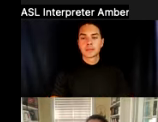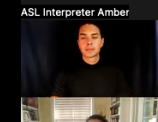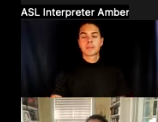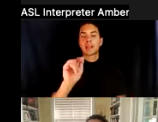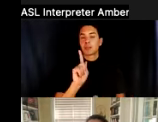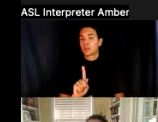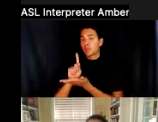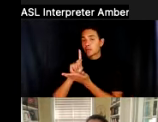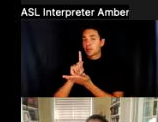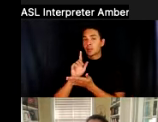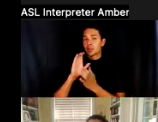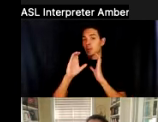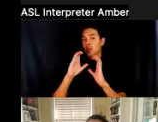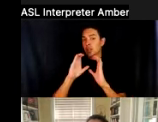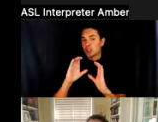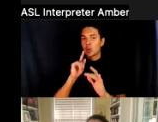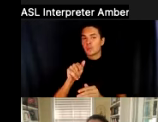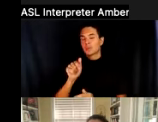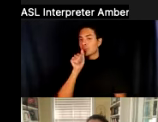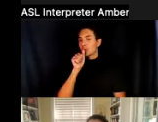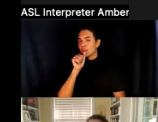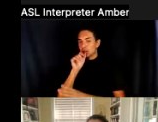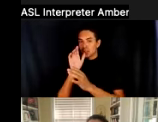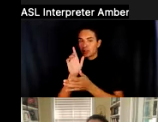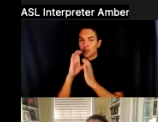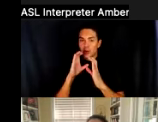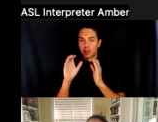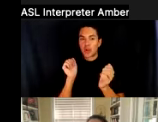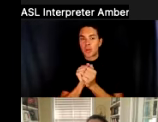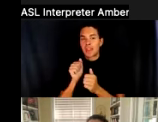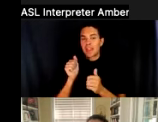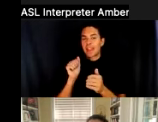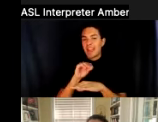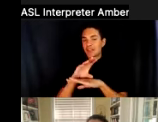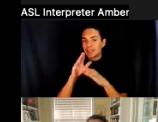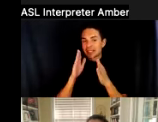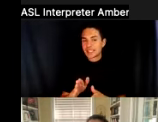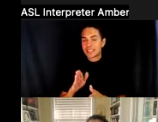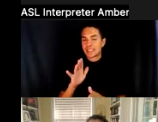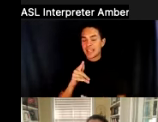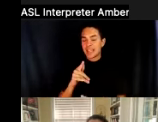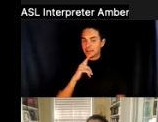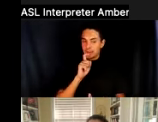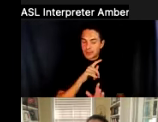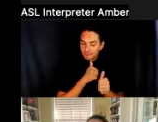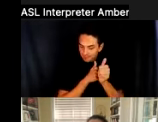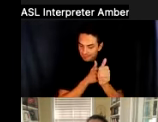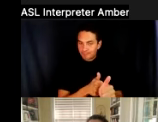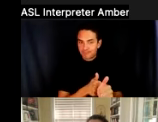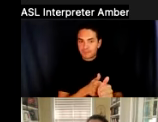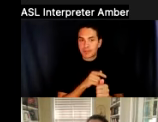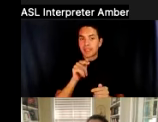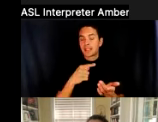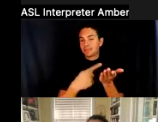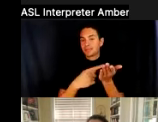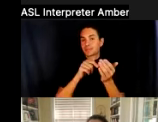within the county attorney's office being different than what a community-based advocate is held to. And I think that just really speaks to how important